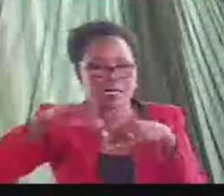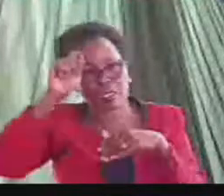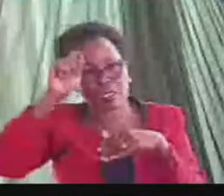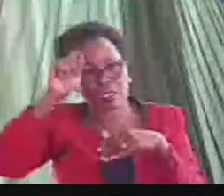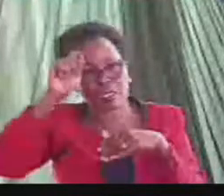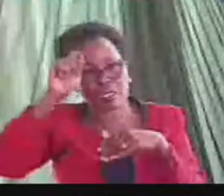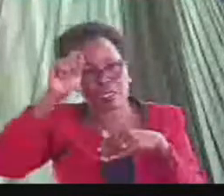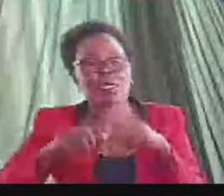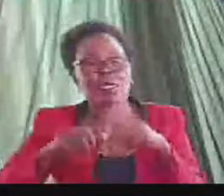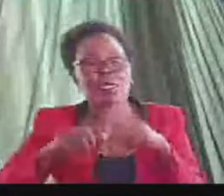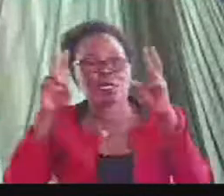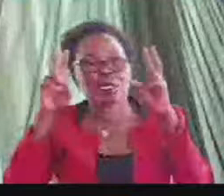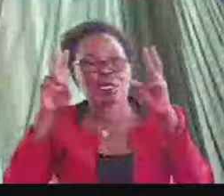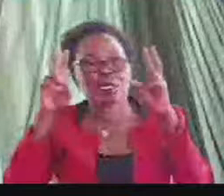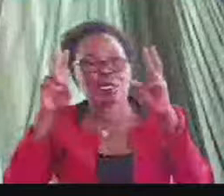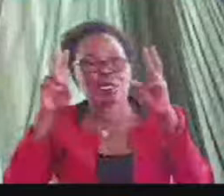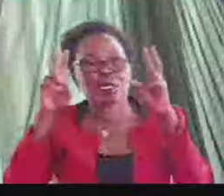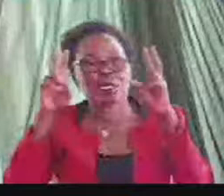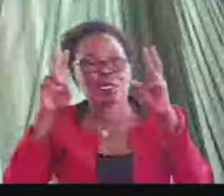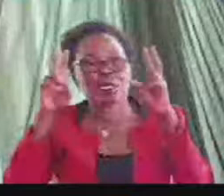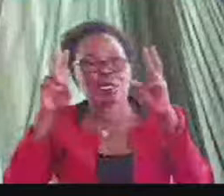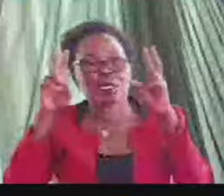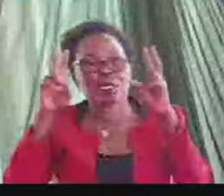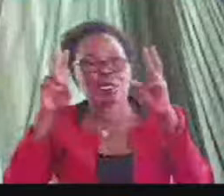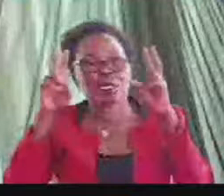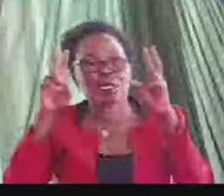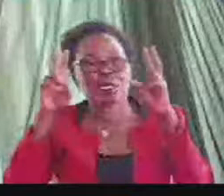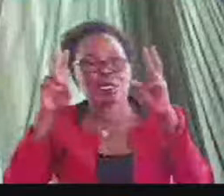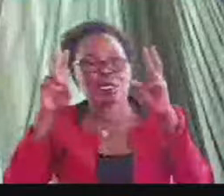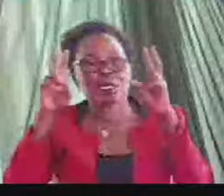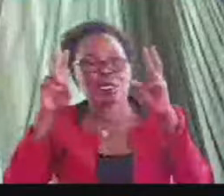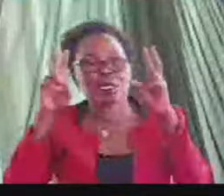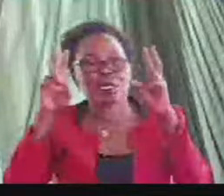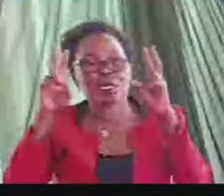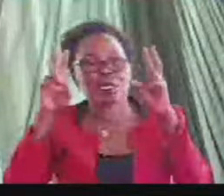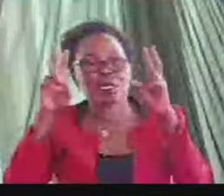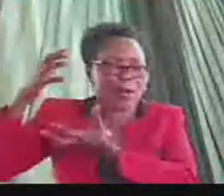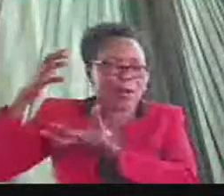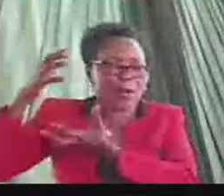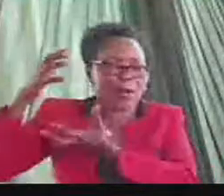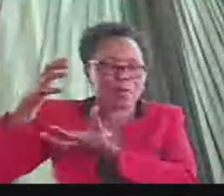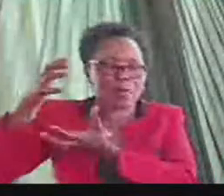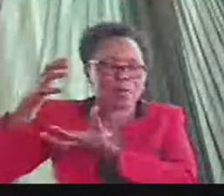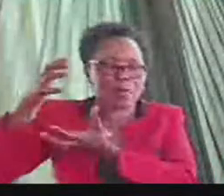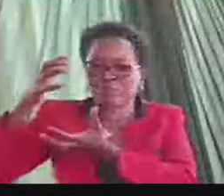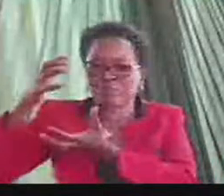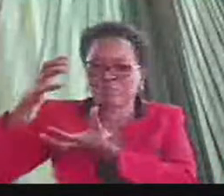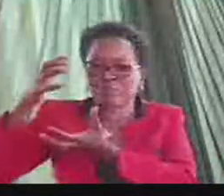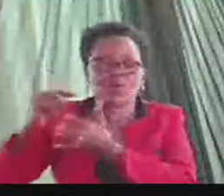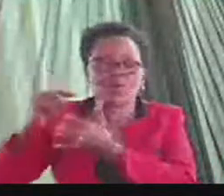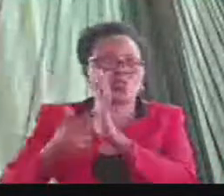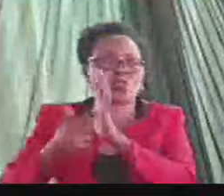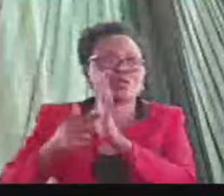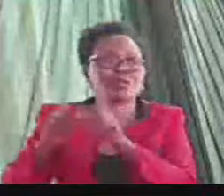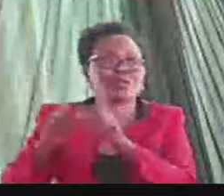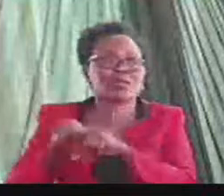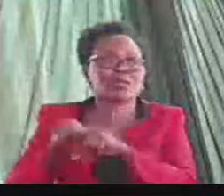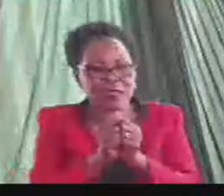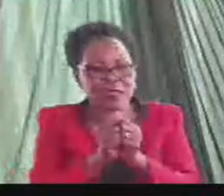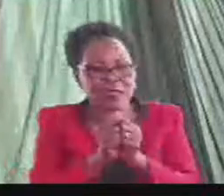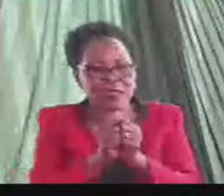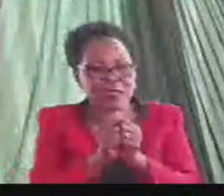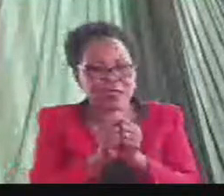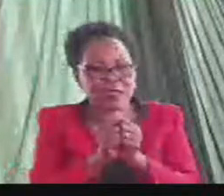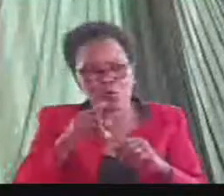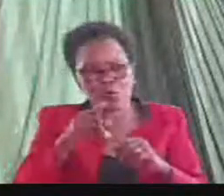this issue of backlog, because backlog creates perception of corruption. That is for sure. Even you, if you have